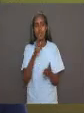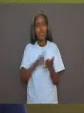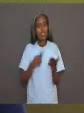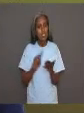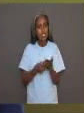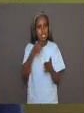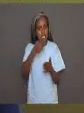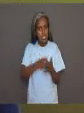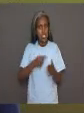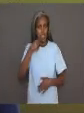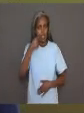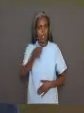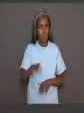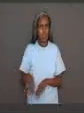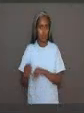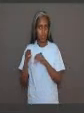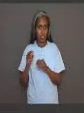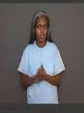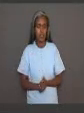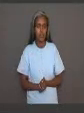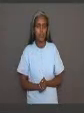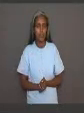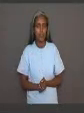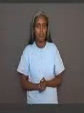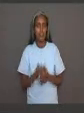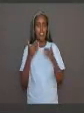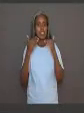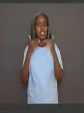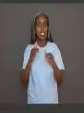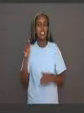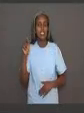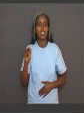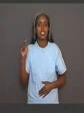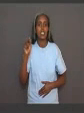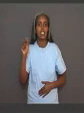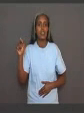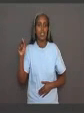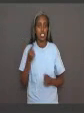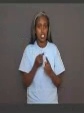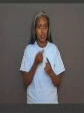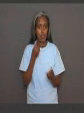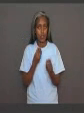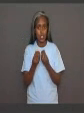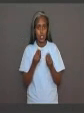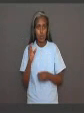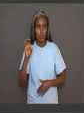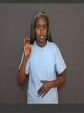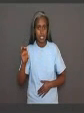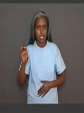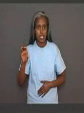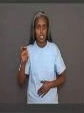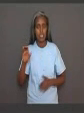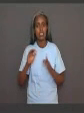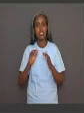results tell us, students? The standard deviation for shop C is